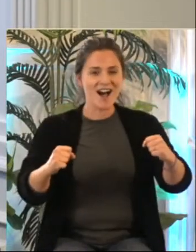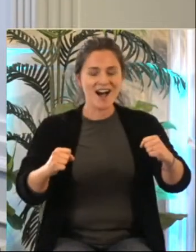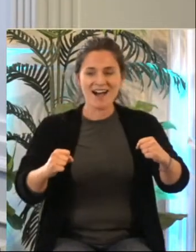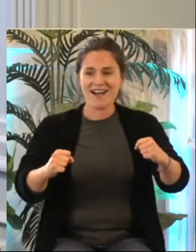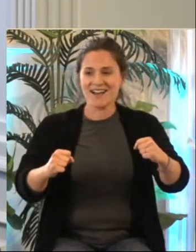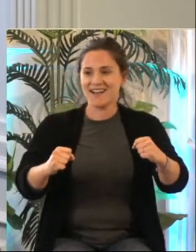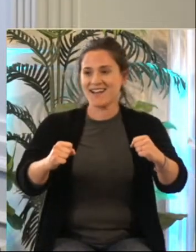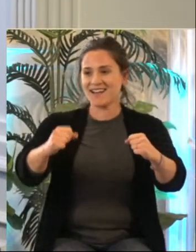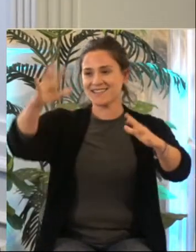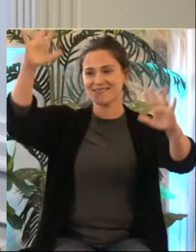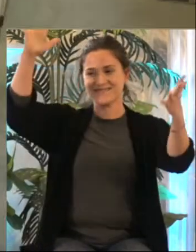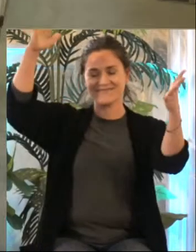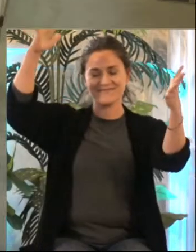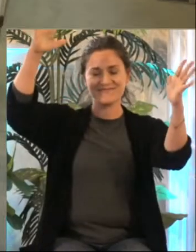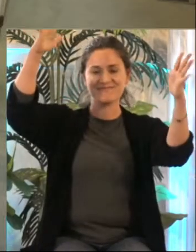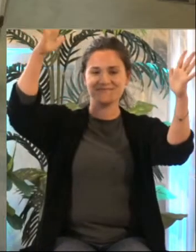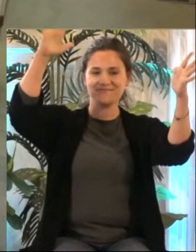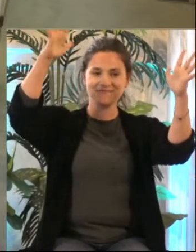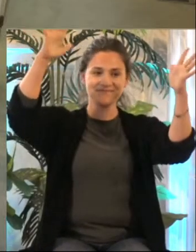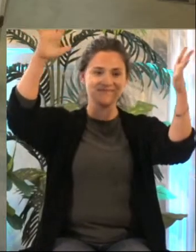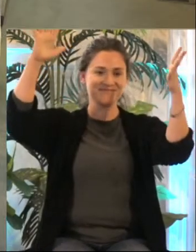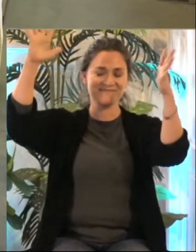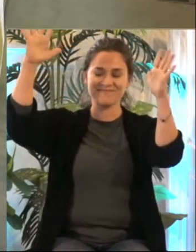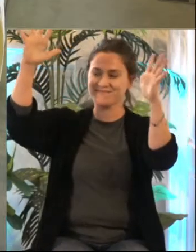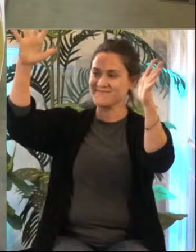Feeling good.